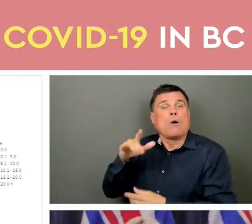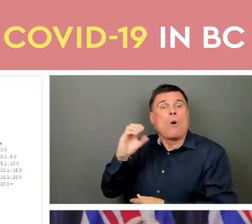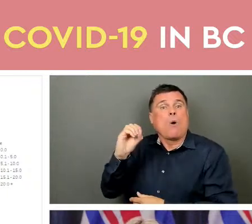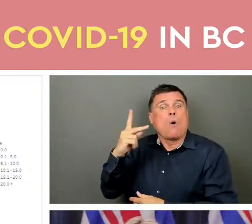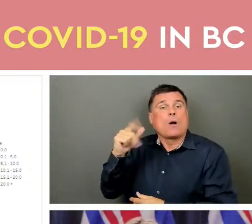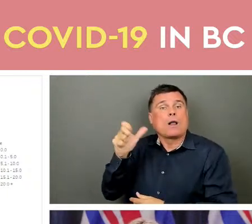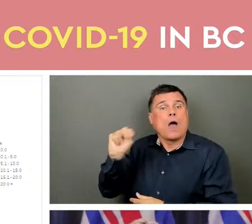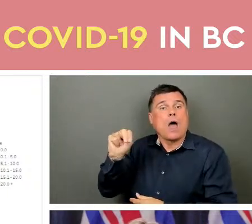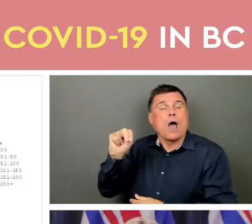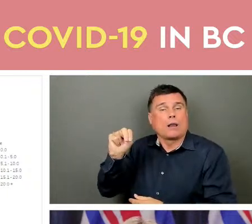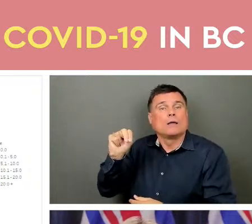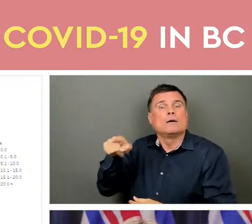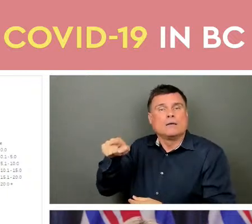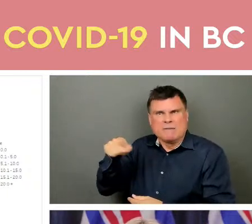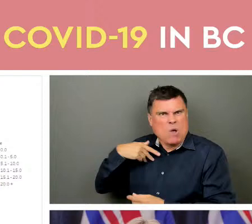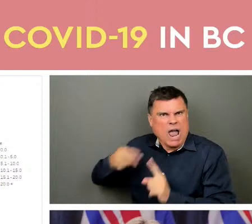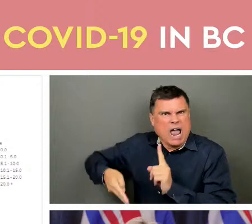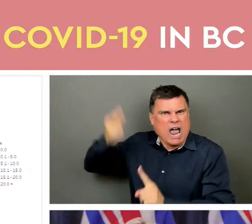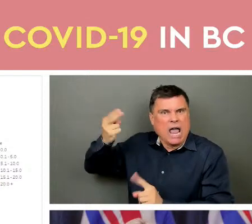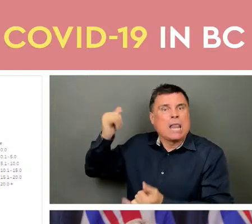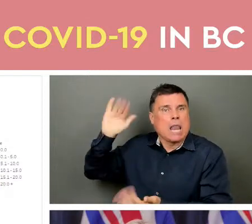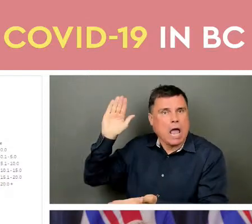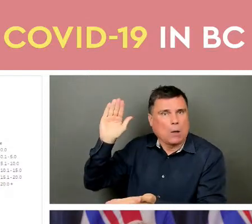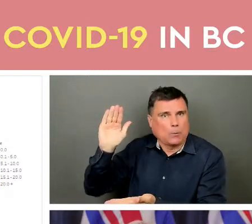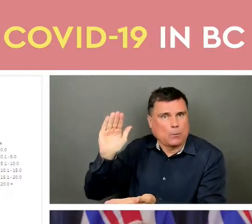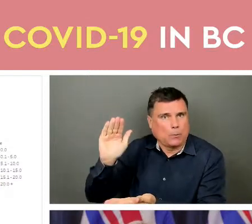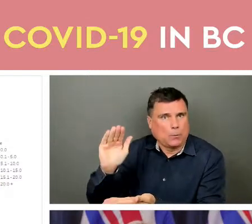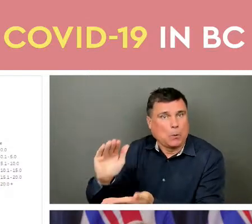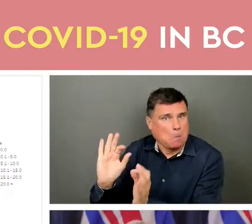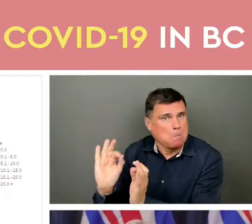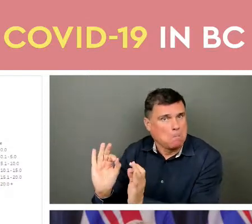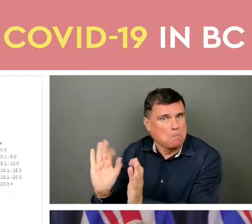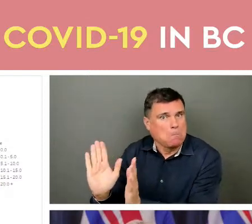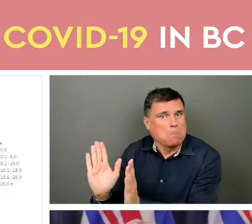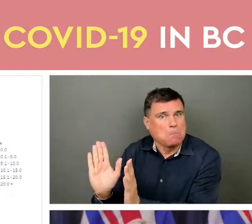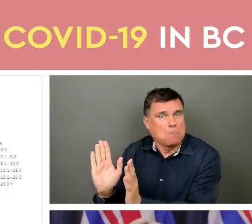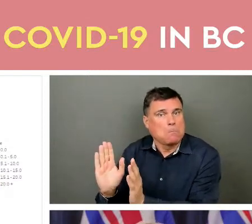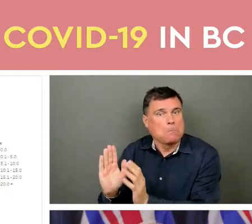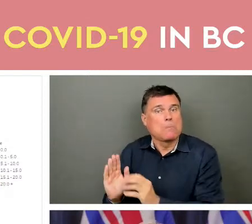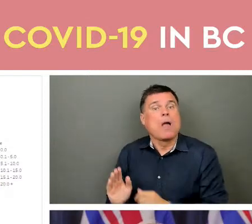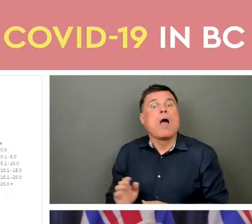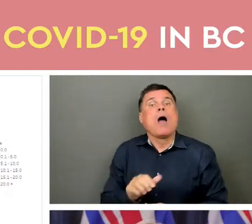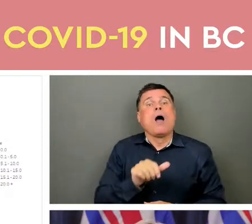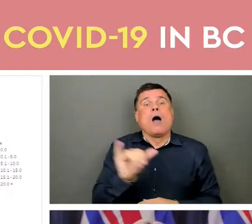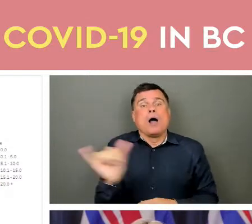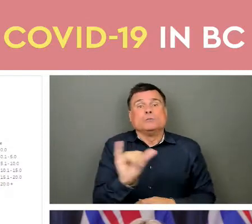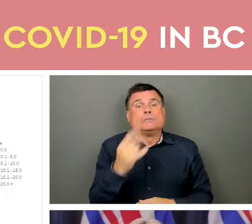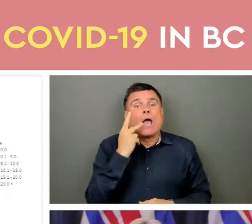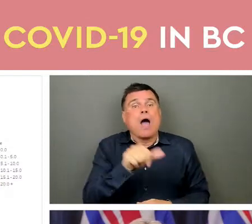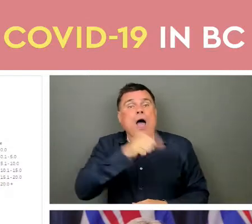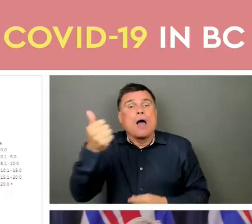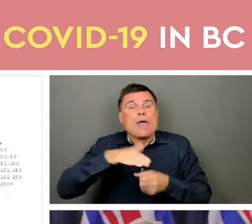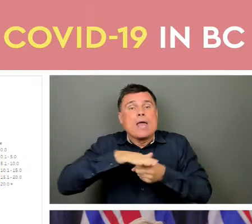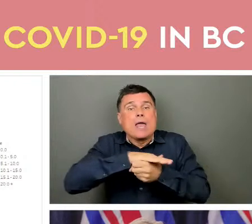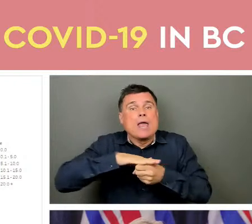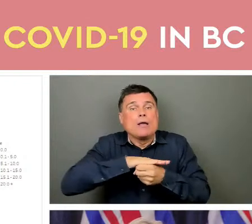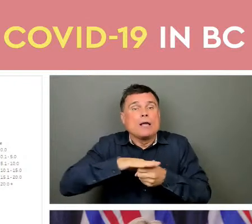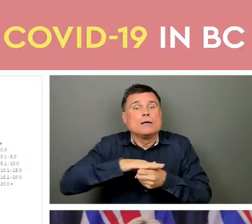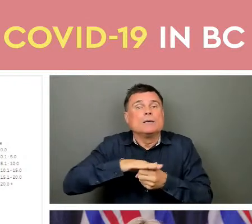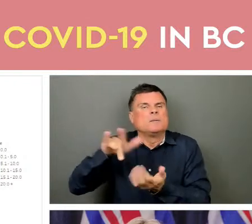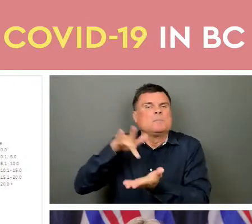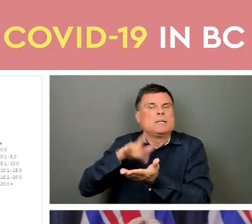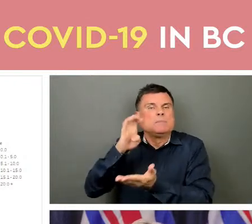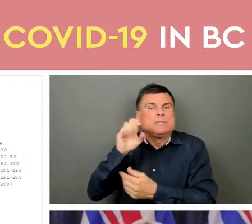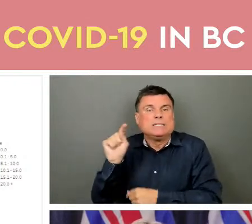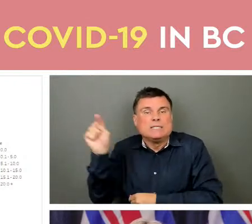also see pockets of higher transmission rates in areas across the interior. And we know across the